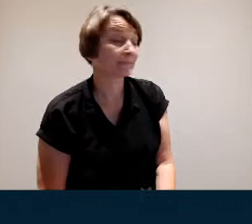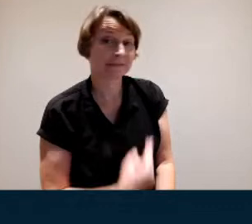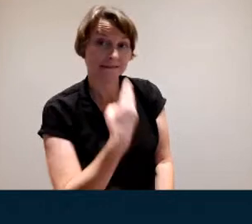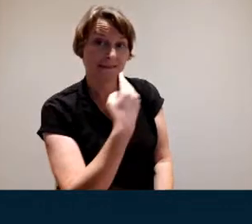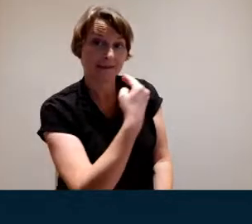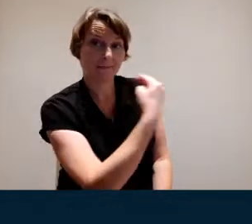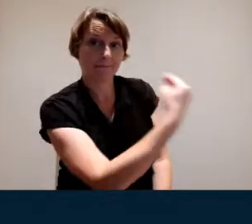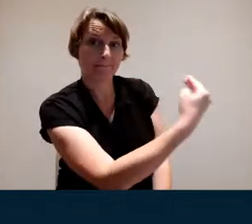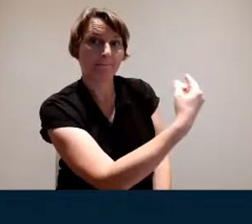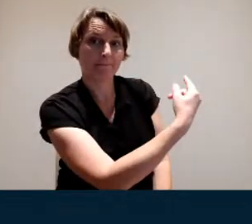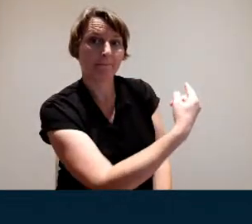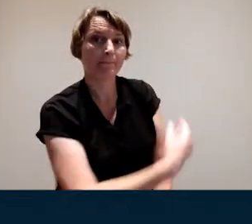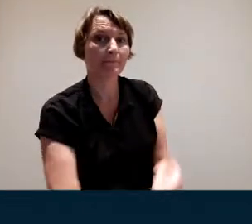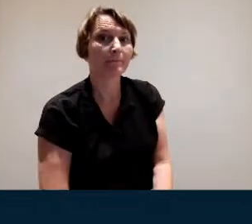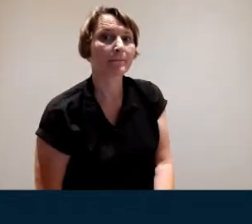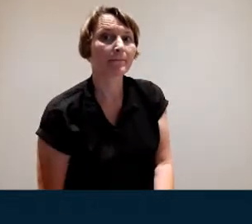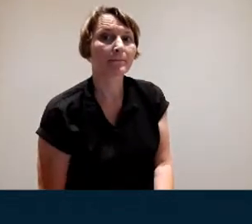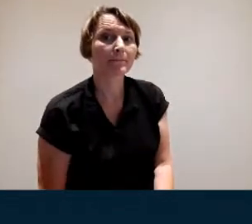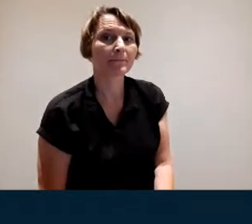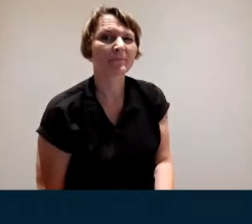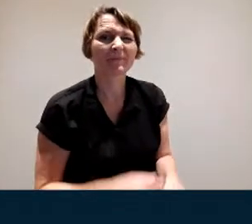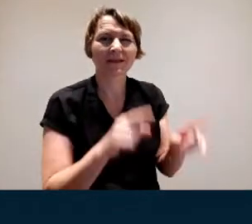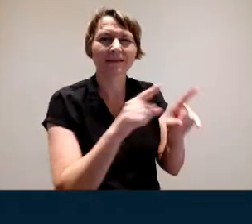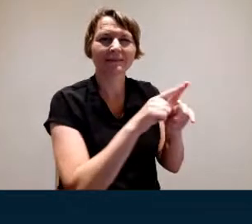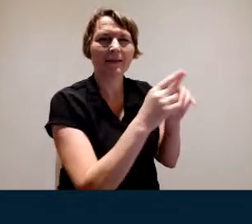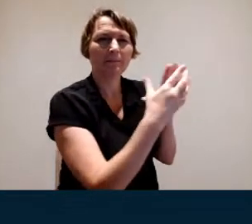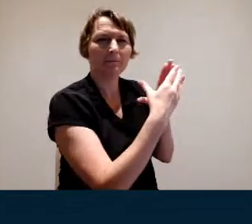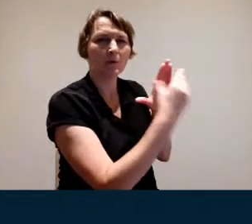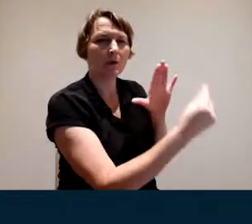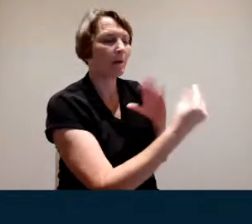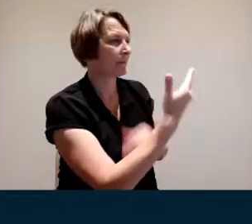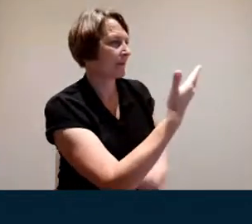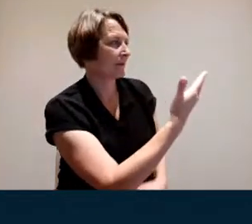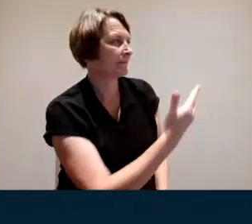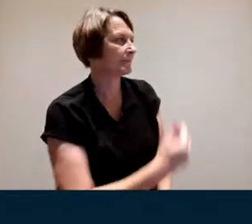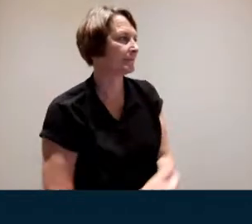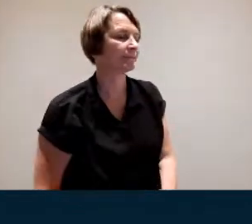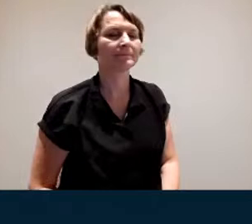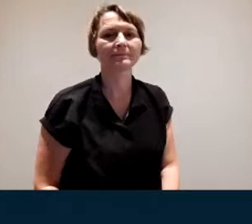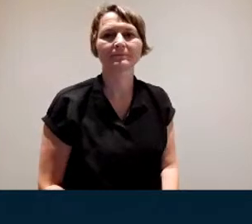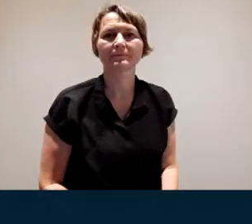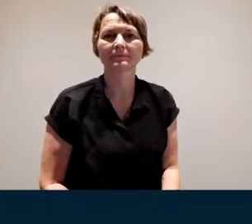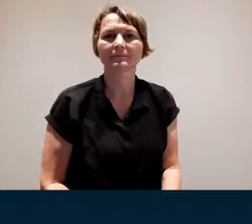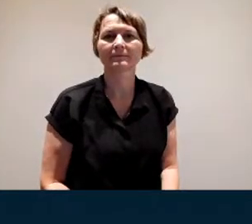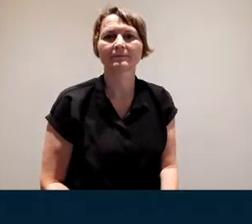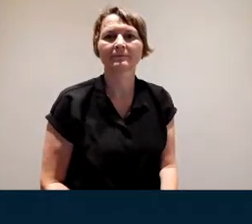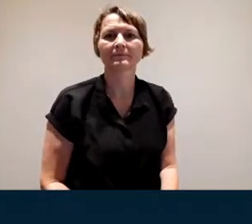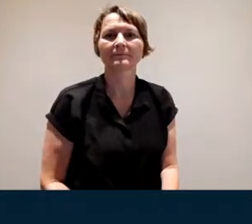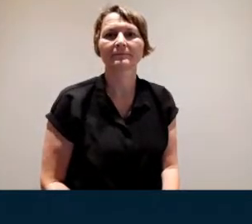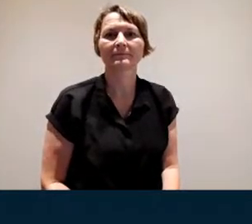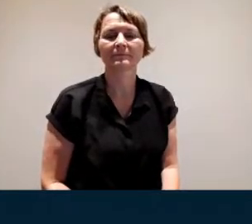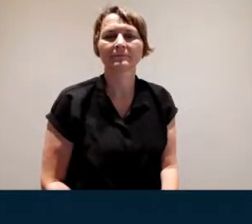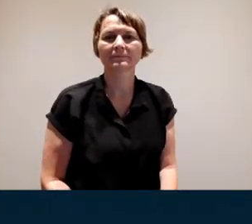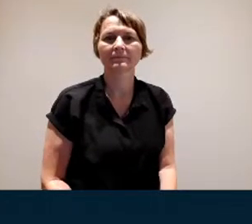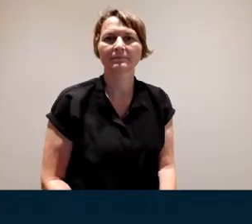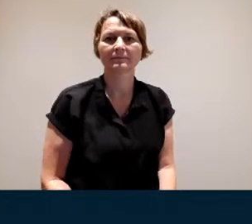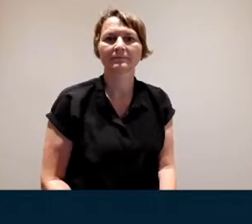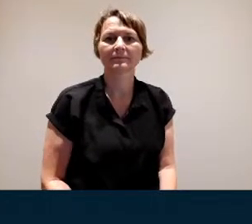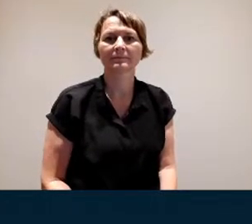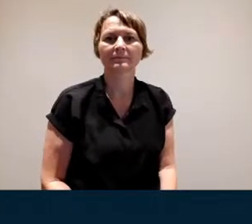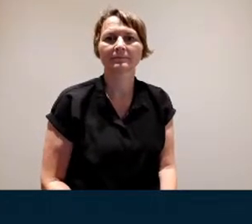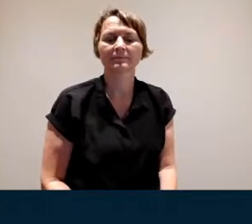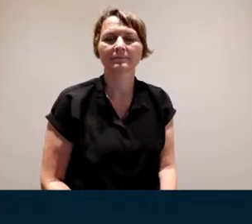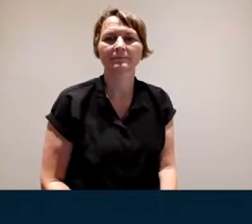So I haven't even saved it. All right, let me do this again.